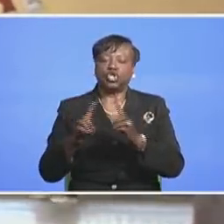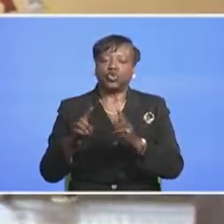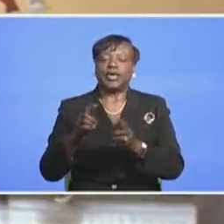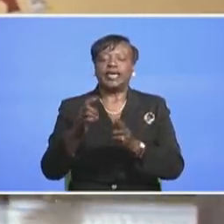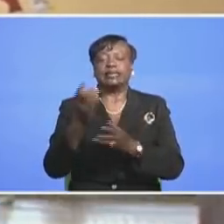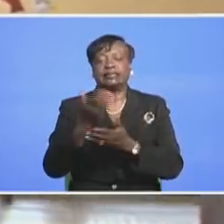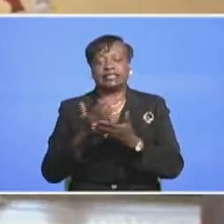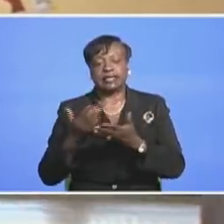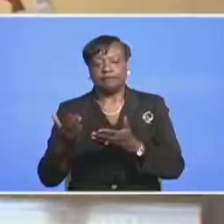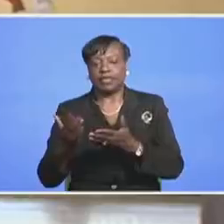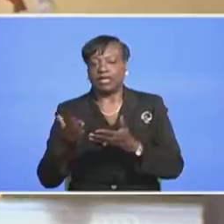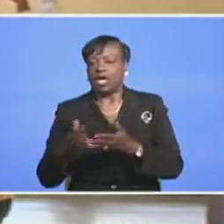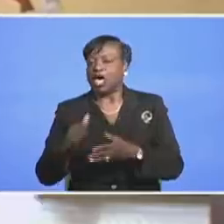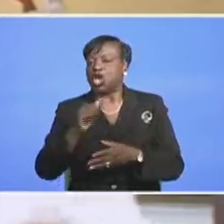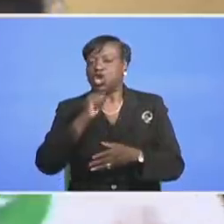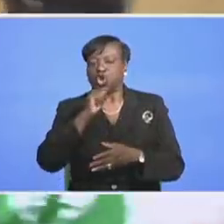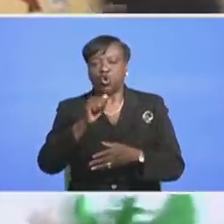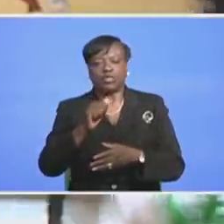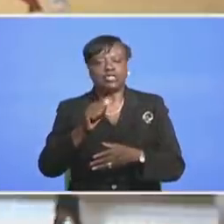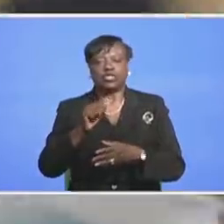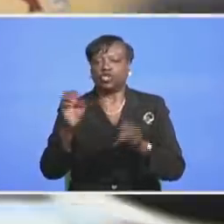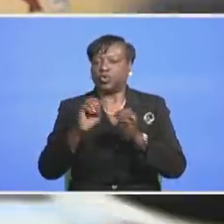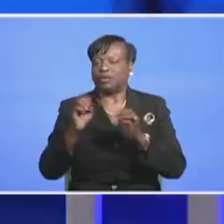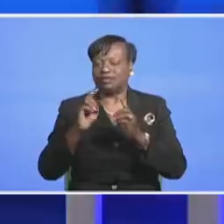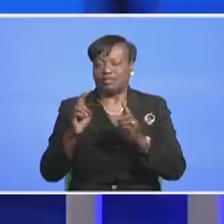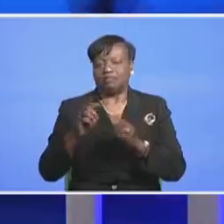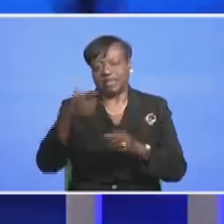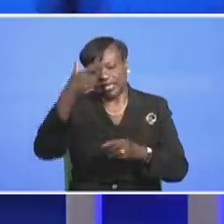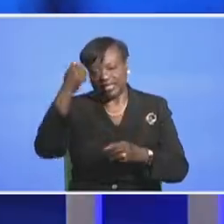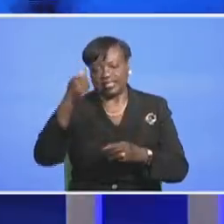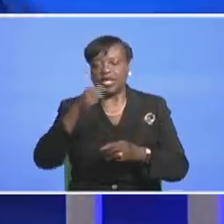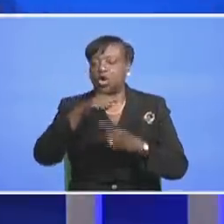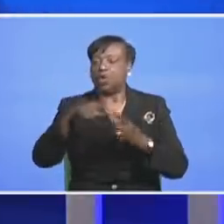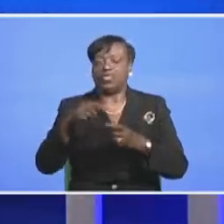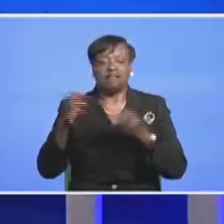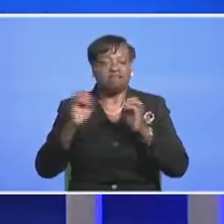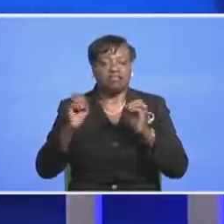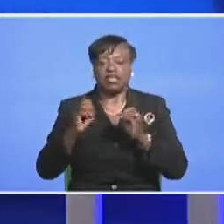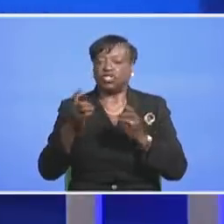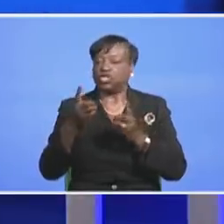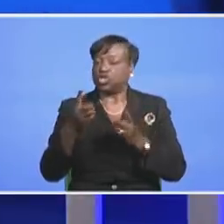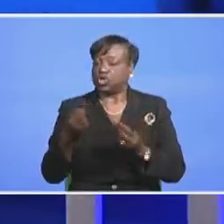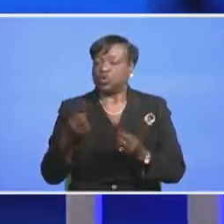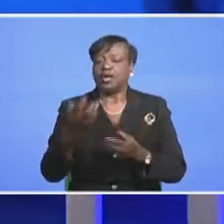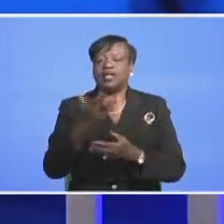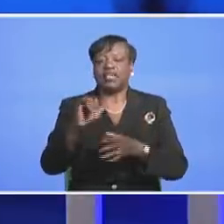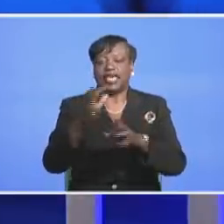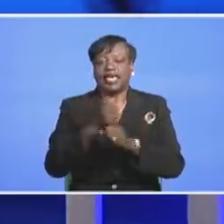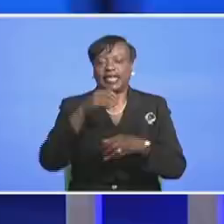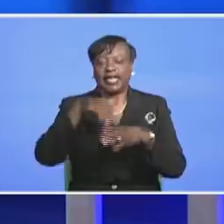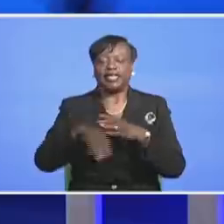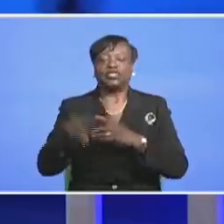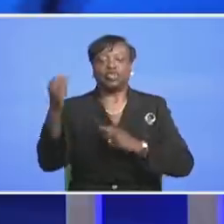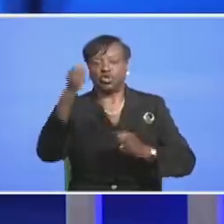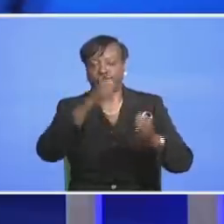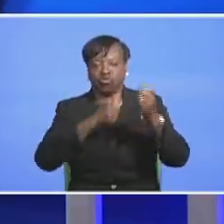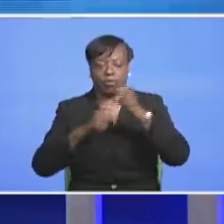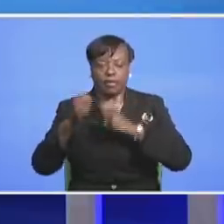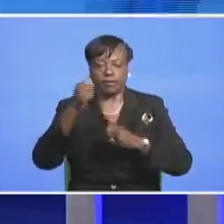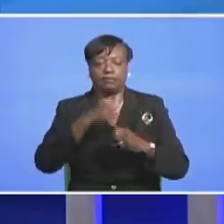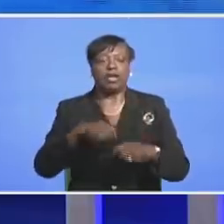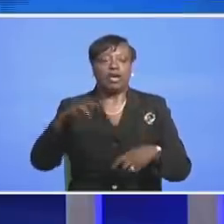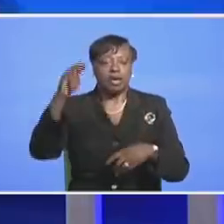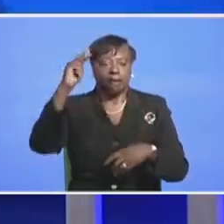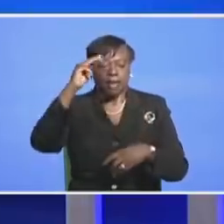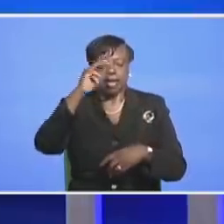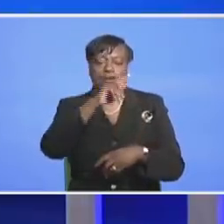guys, they get a lot of problems and a lot of trouble. Mark Hanna also entered a team in the Whit Monday Holiday Basketball